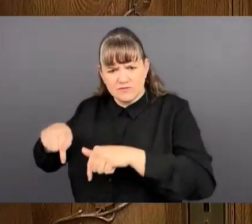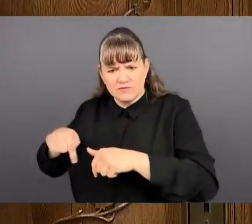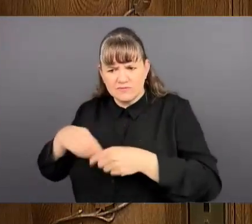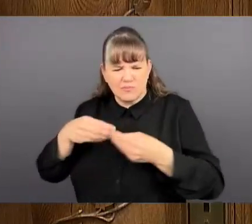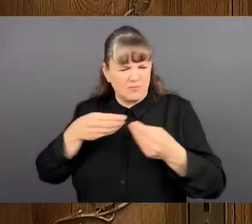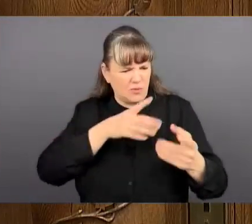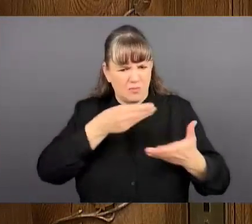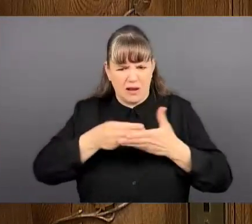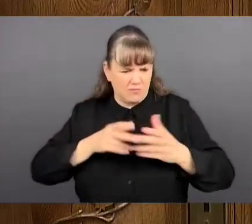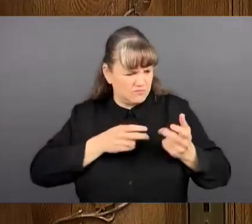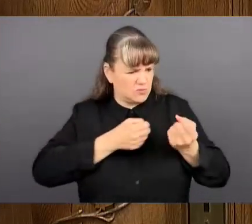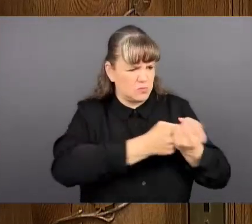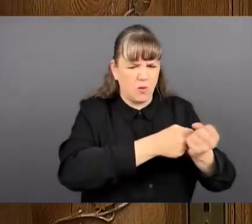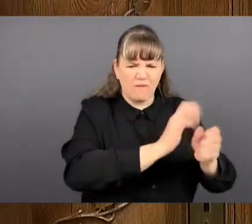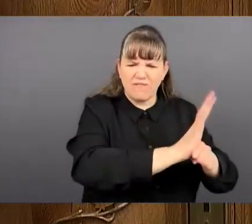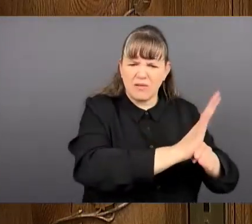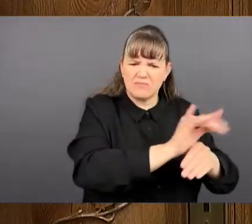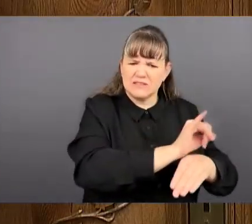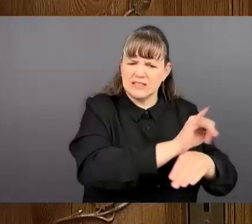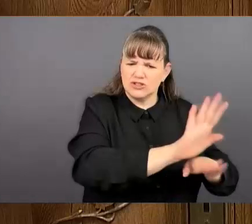Minister of Forests. Thanks very much.